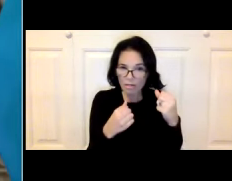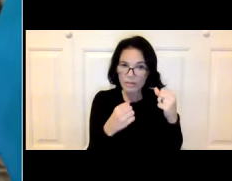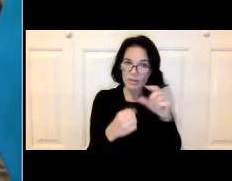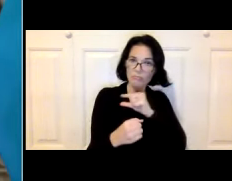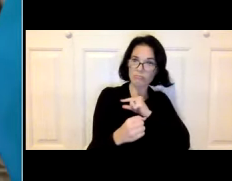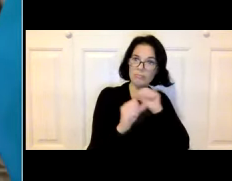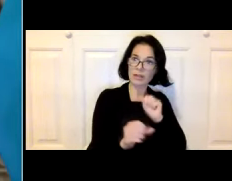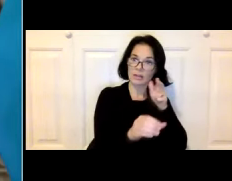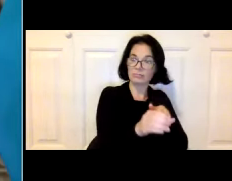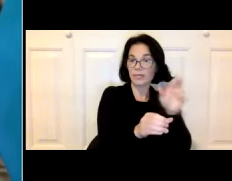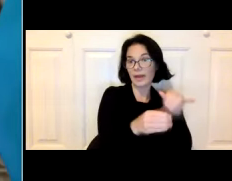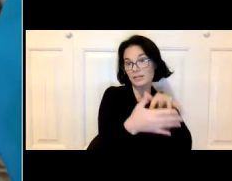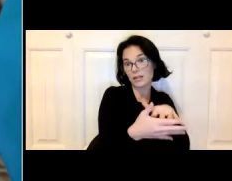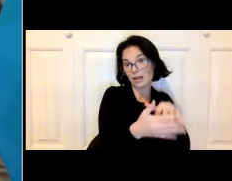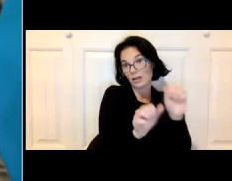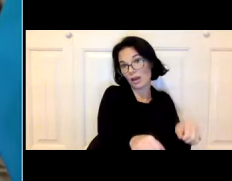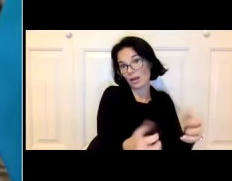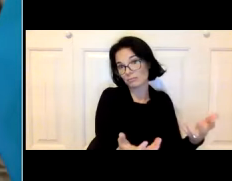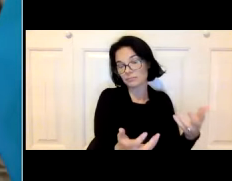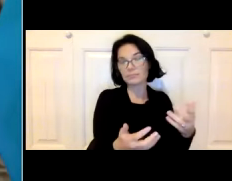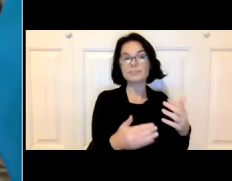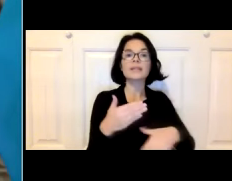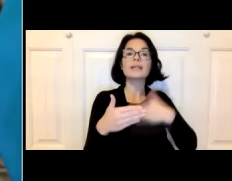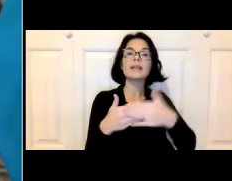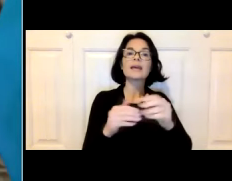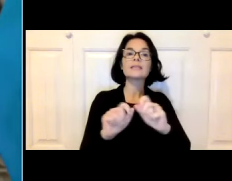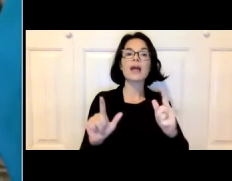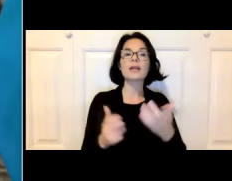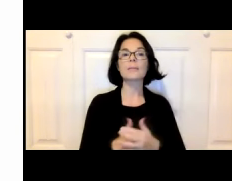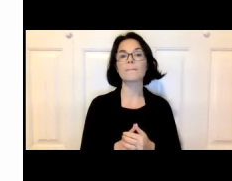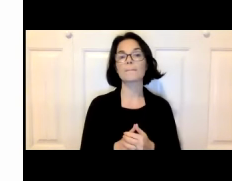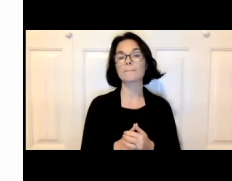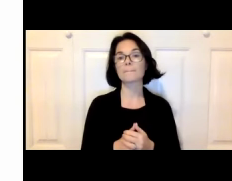to enroll in the study. Next slide, please.